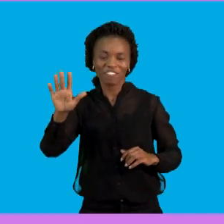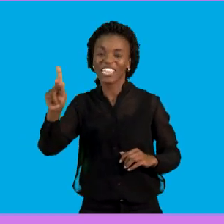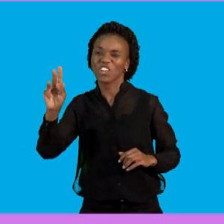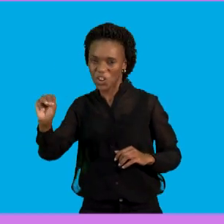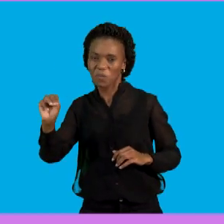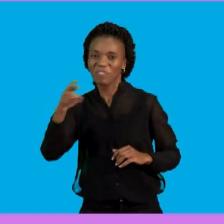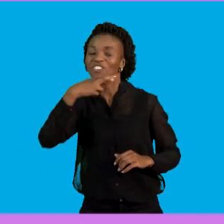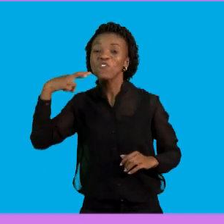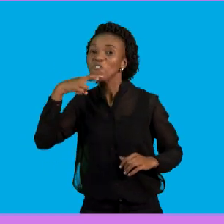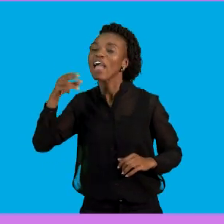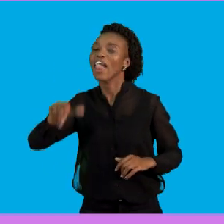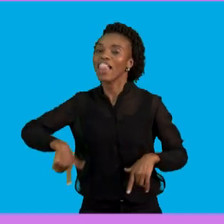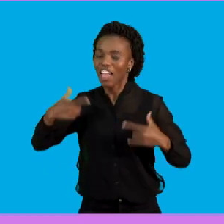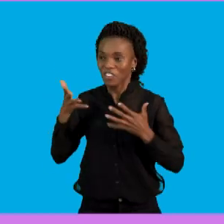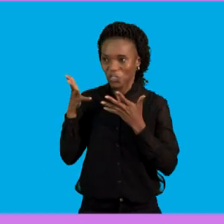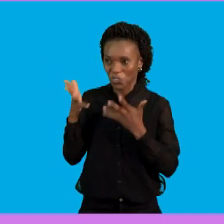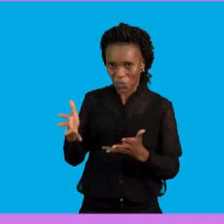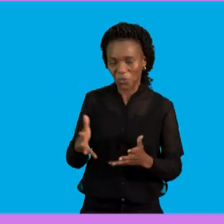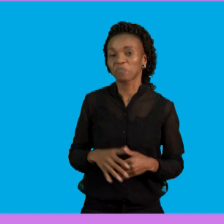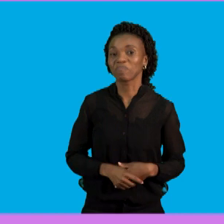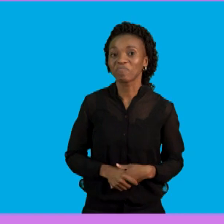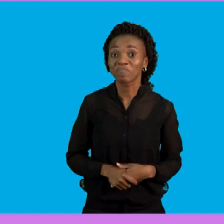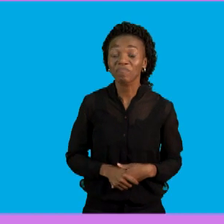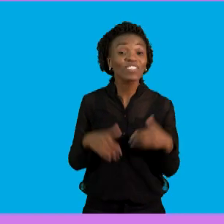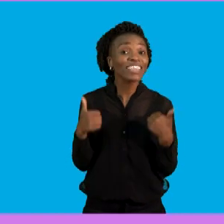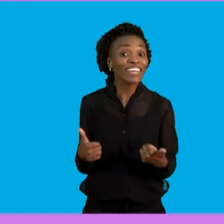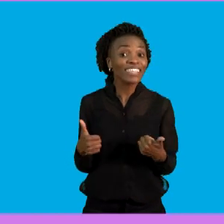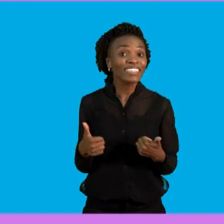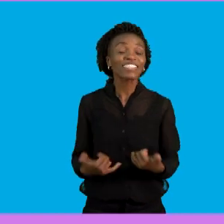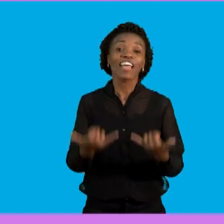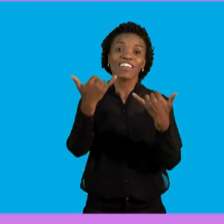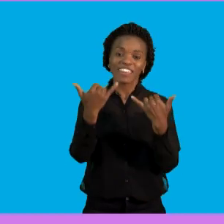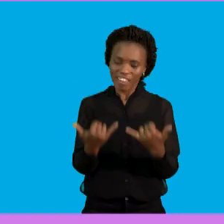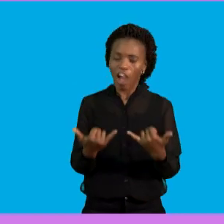is 10,000. On reality, it will represent 1.5